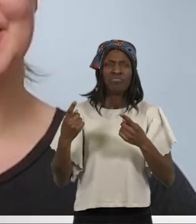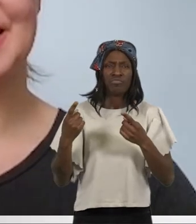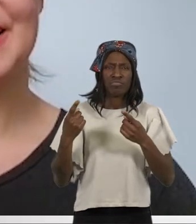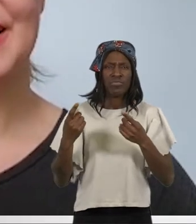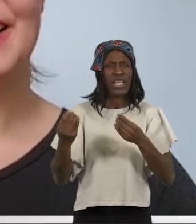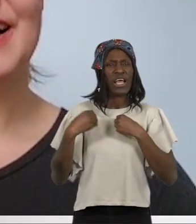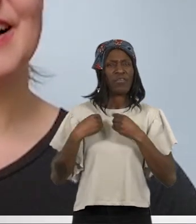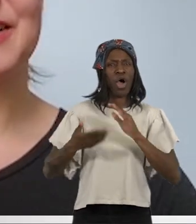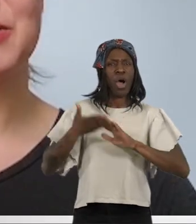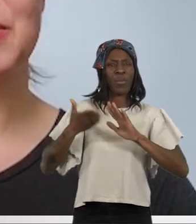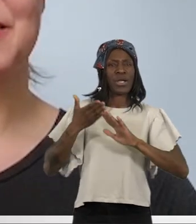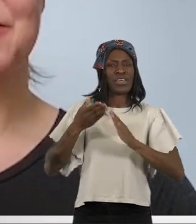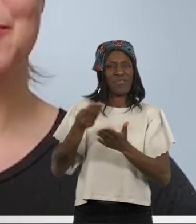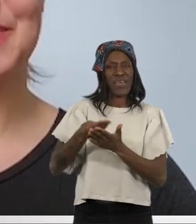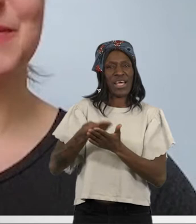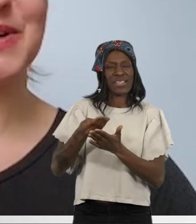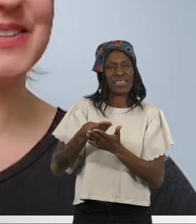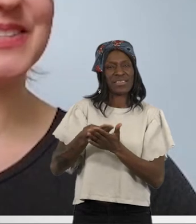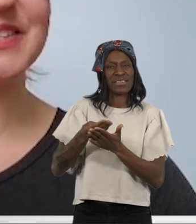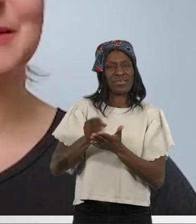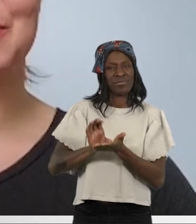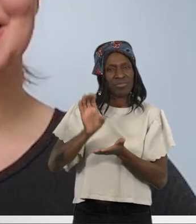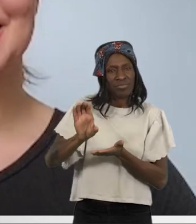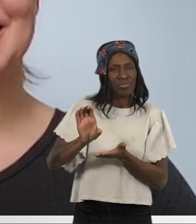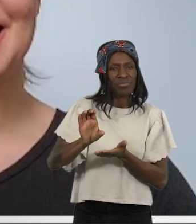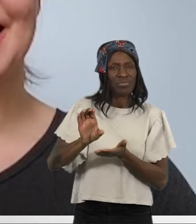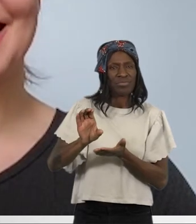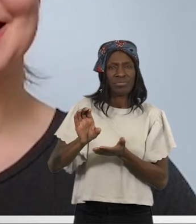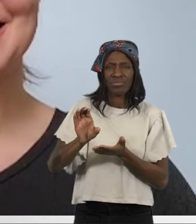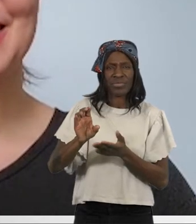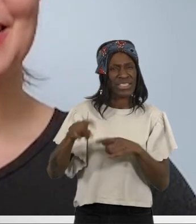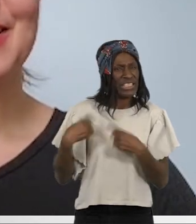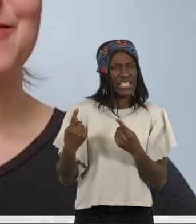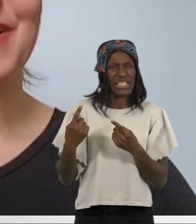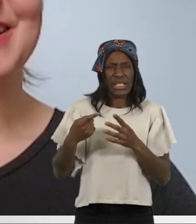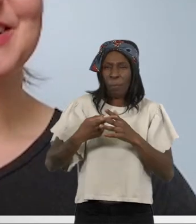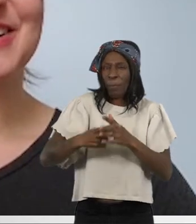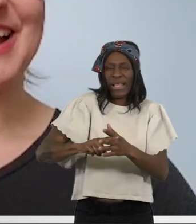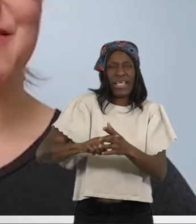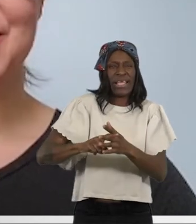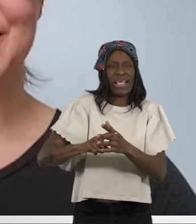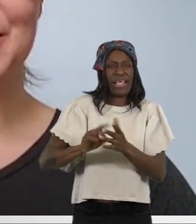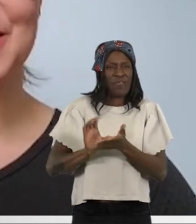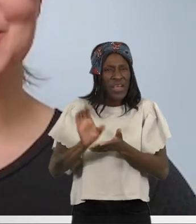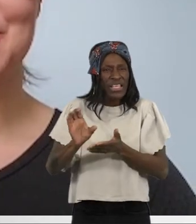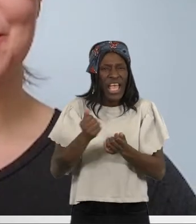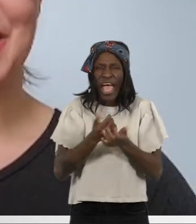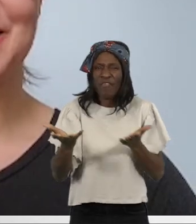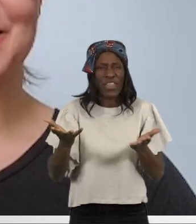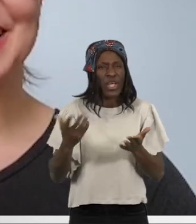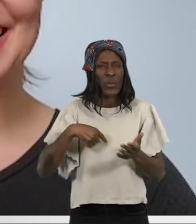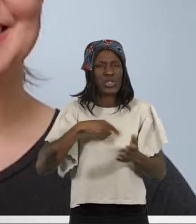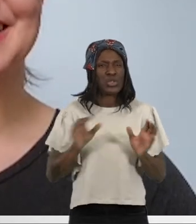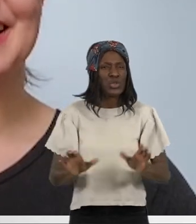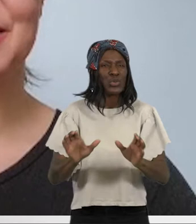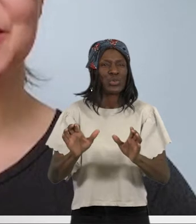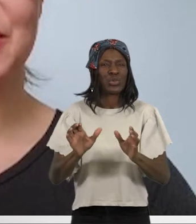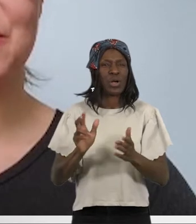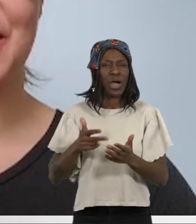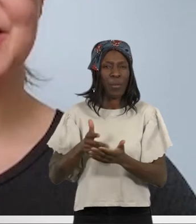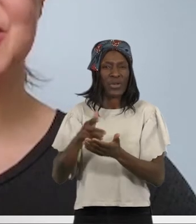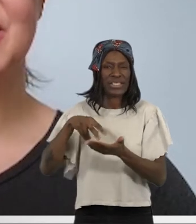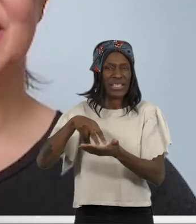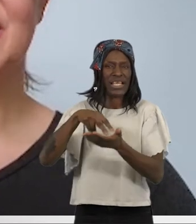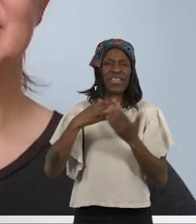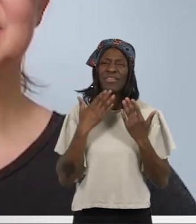Core Funding, who have been with us since the beginning and fund everything that we do at Propeller Dance. Thank you